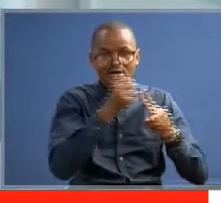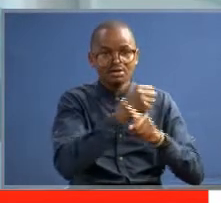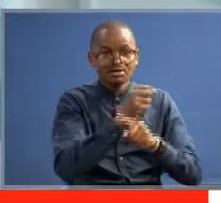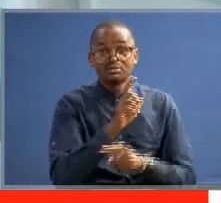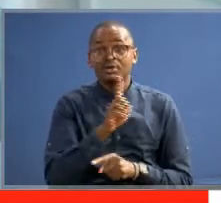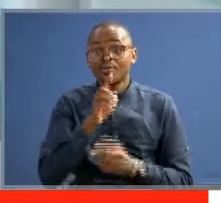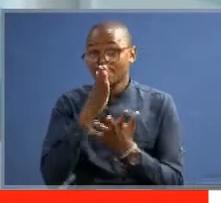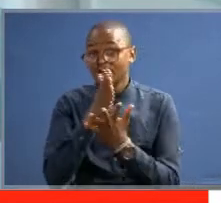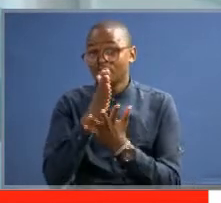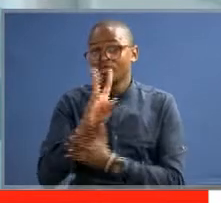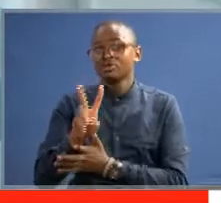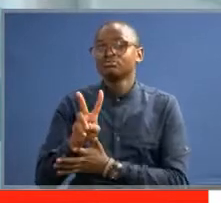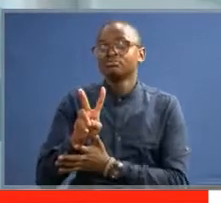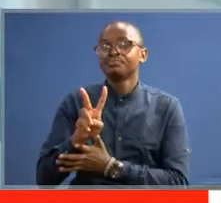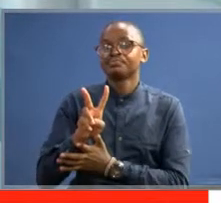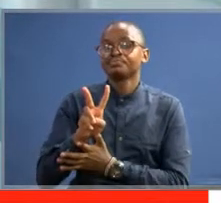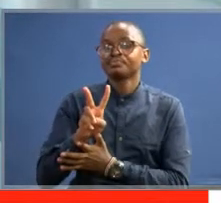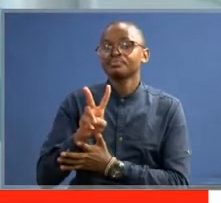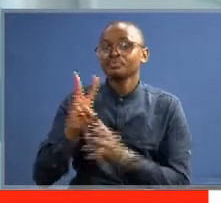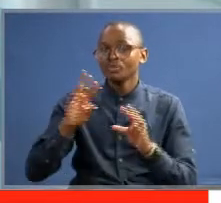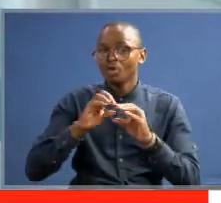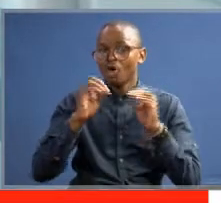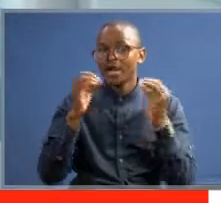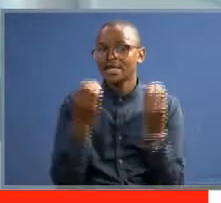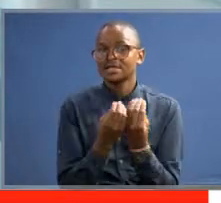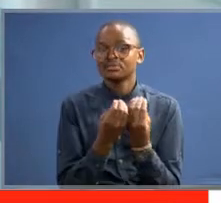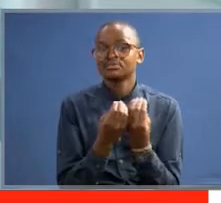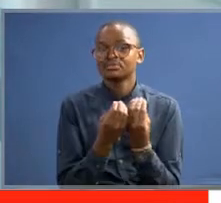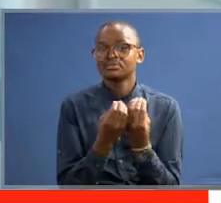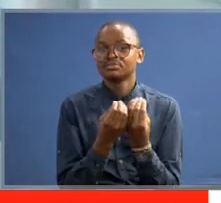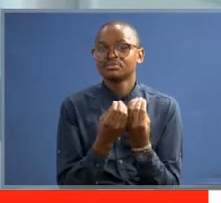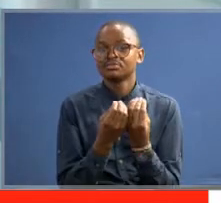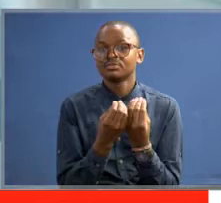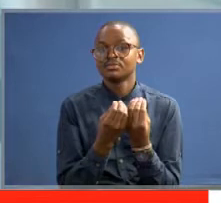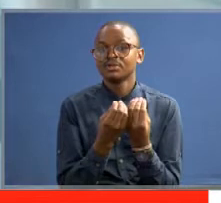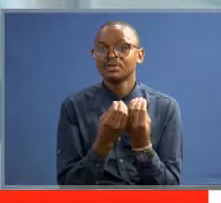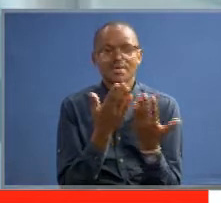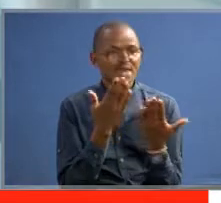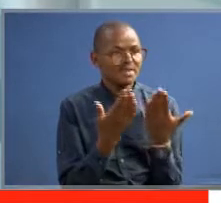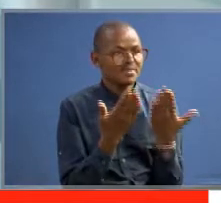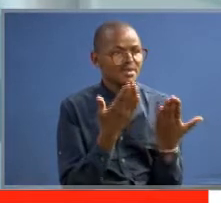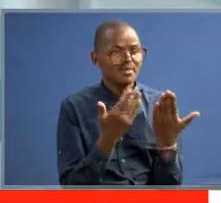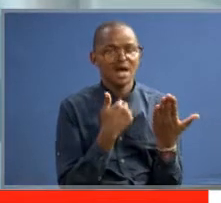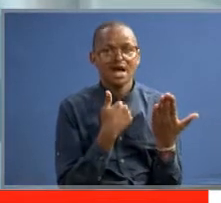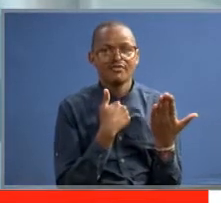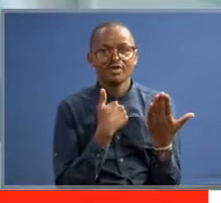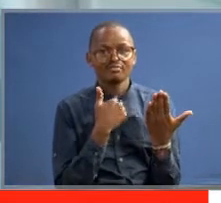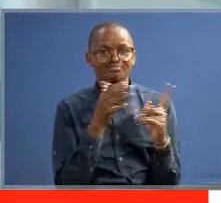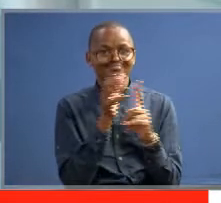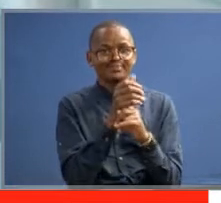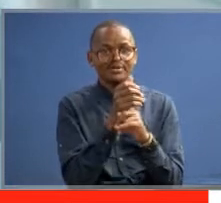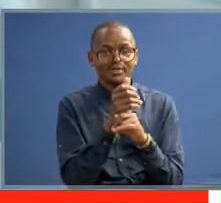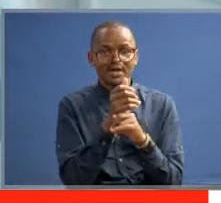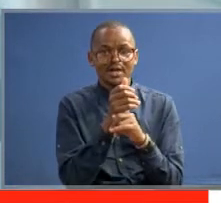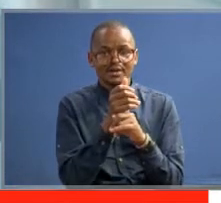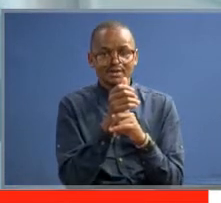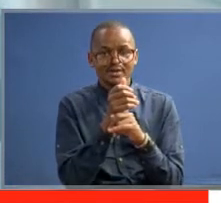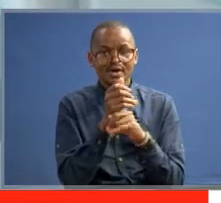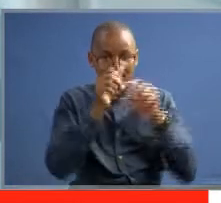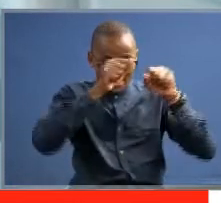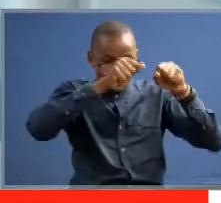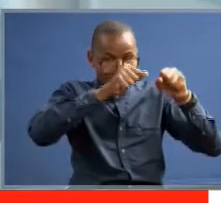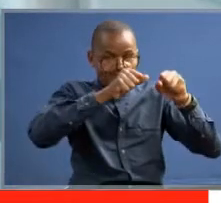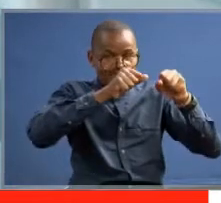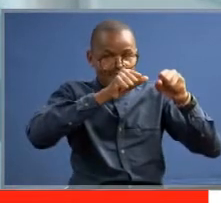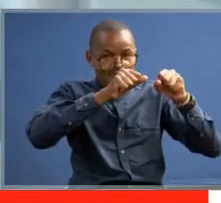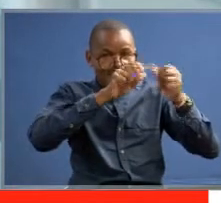such between the two organizations, government and the betting. They probably just haven't reached a common ground of mutual